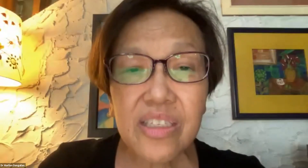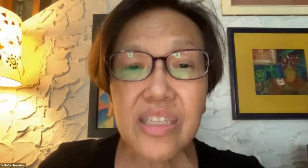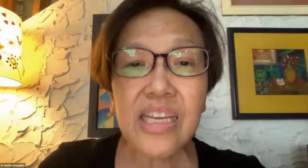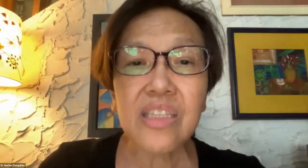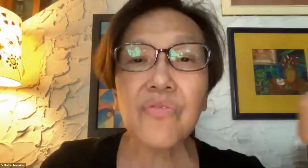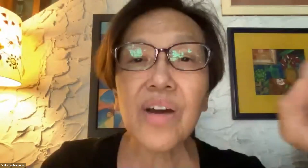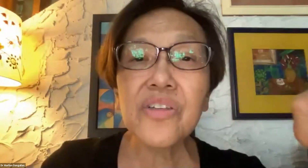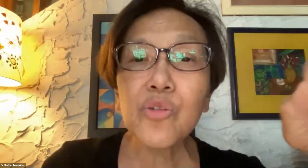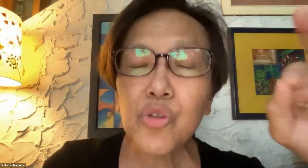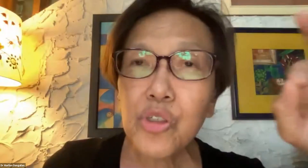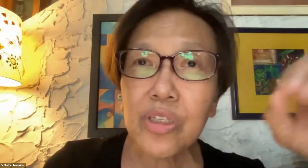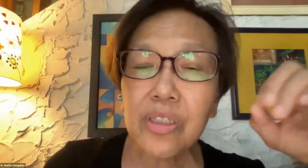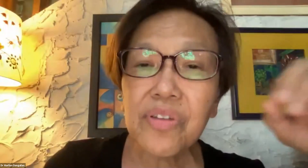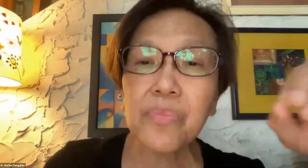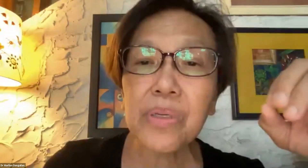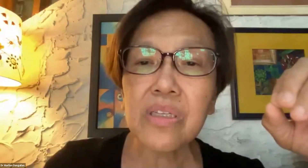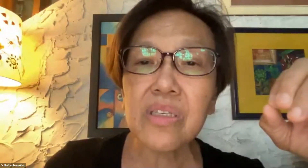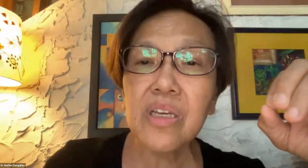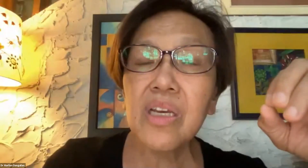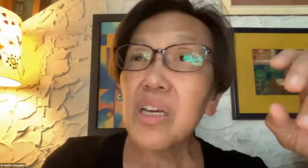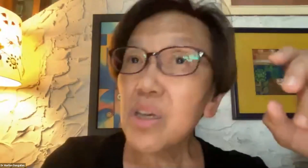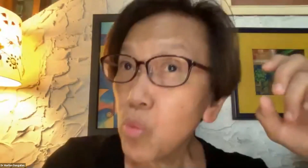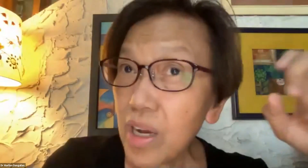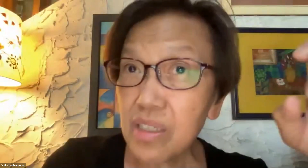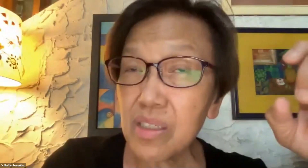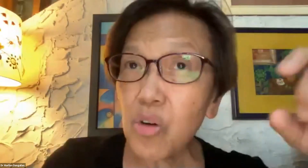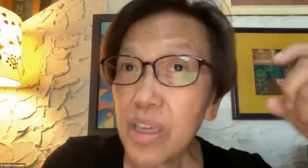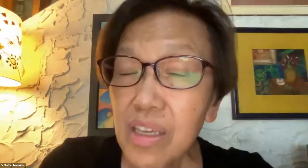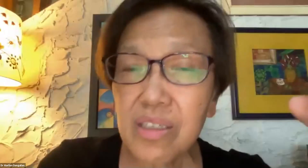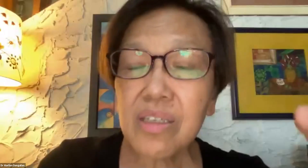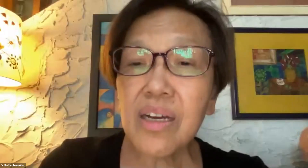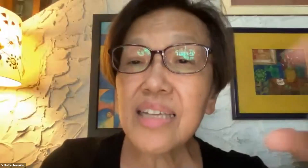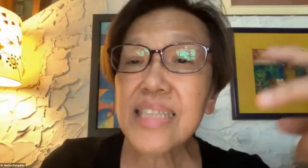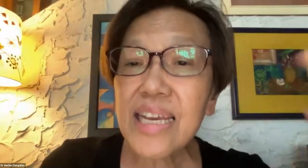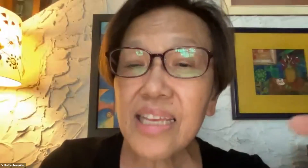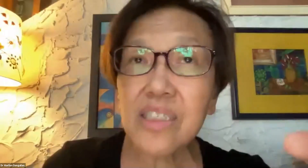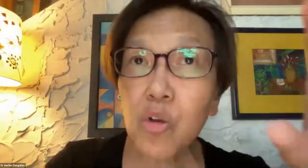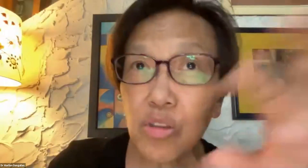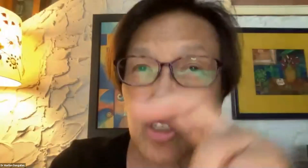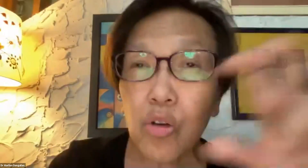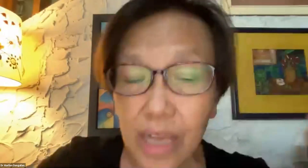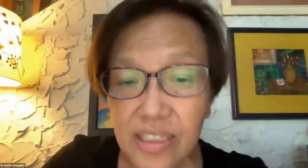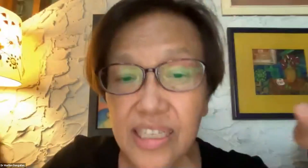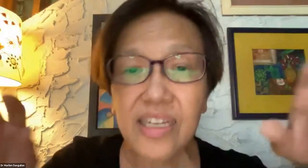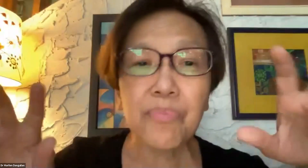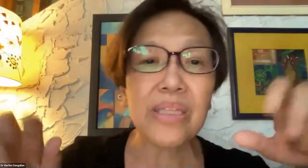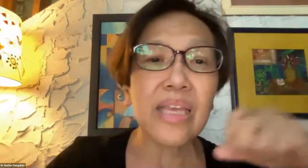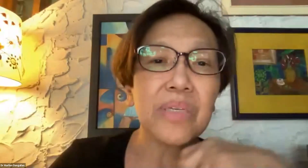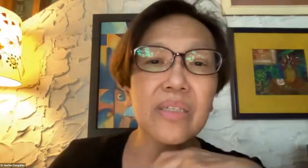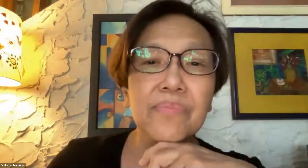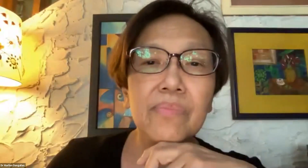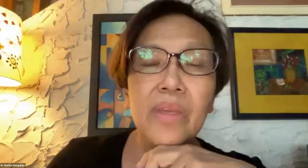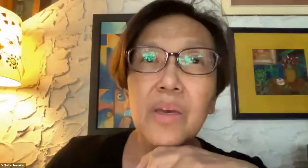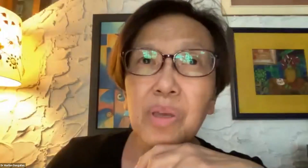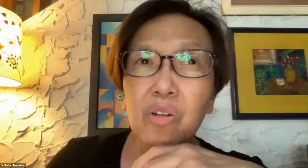current state of undernutrition in the Philippines was or is a silent, quote-unquote, a silent